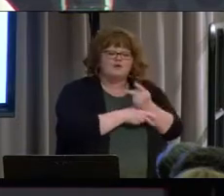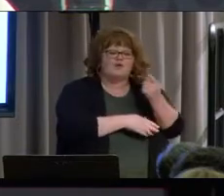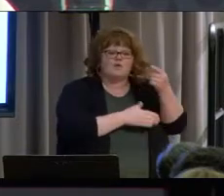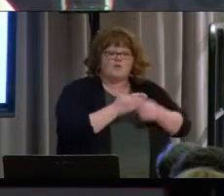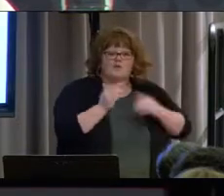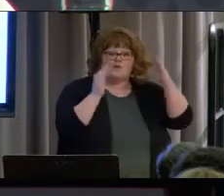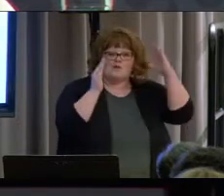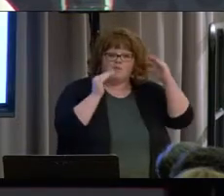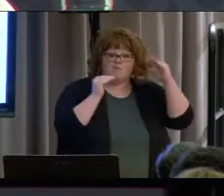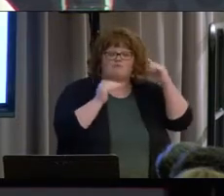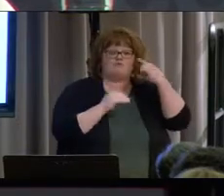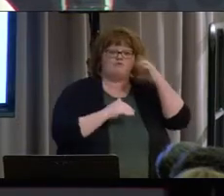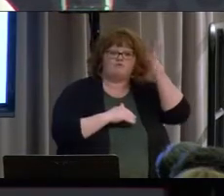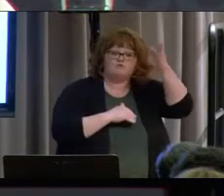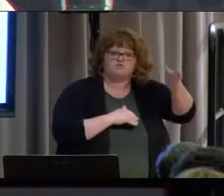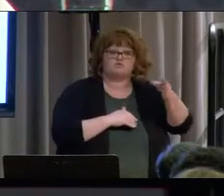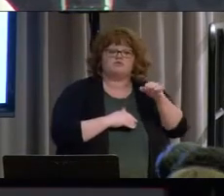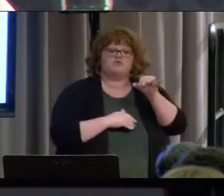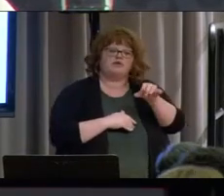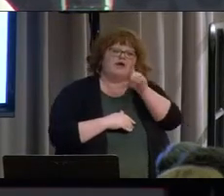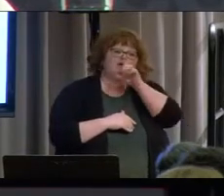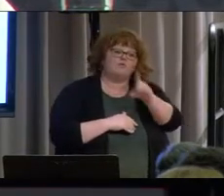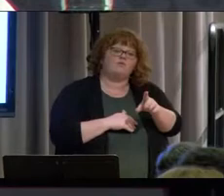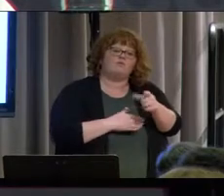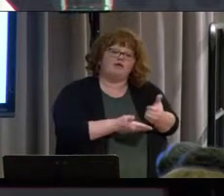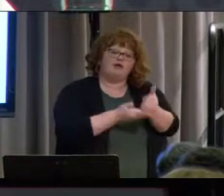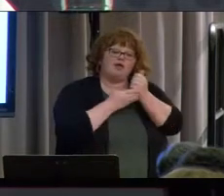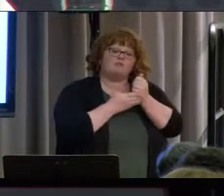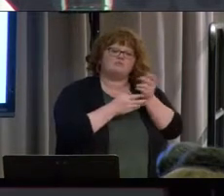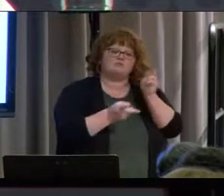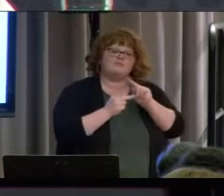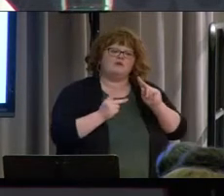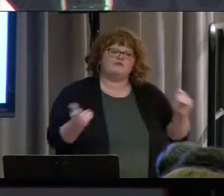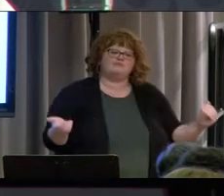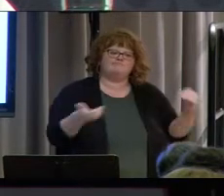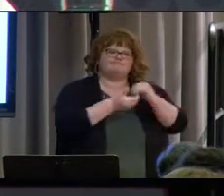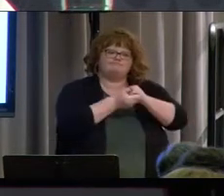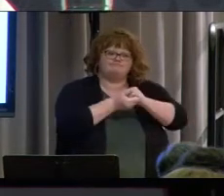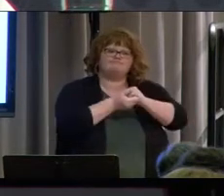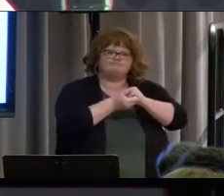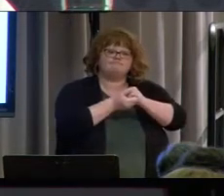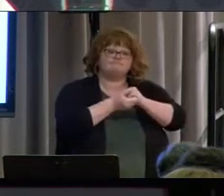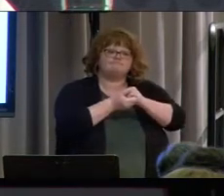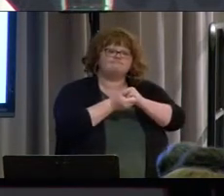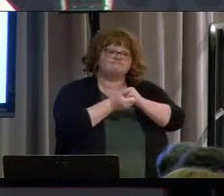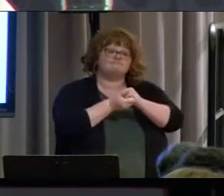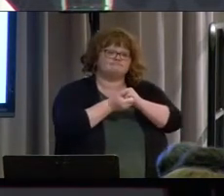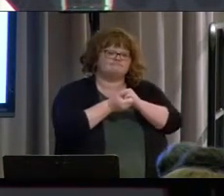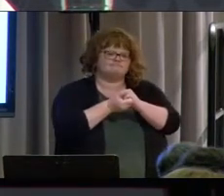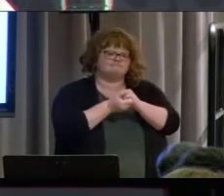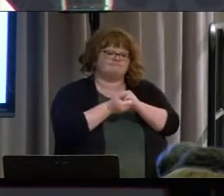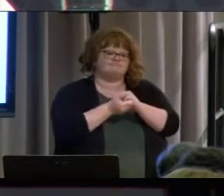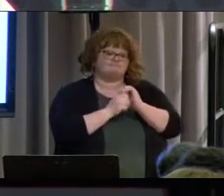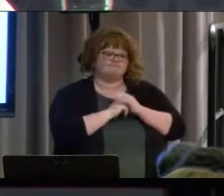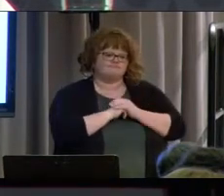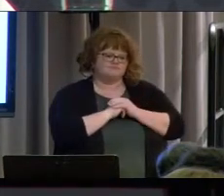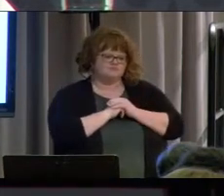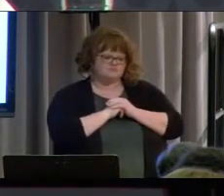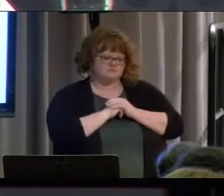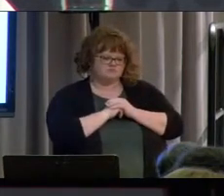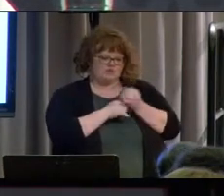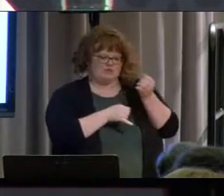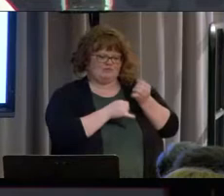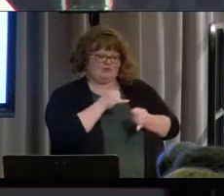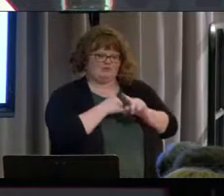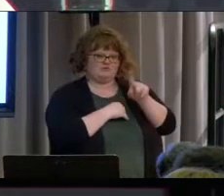future, that has seemed to pull us together in ways that perhaps it hasn't happened in the past. So last